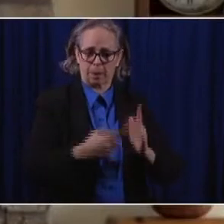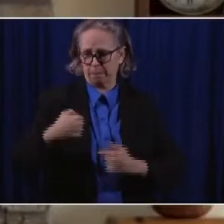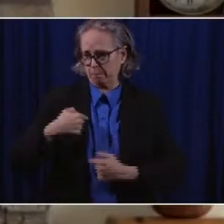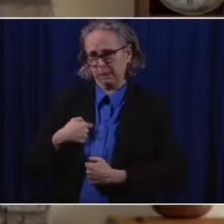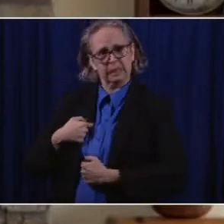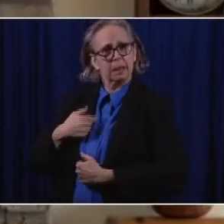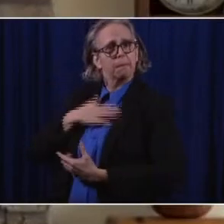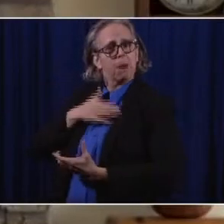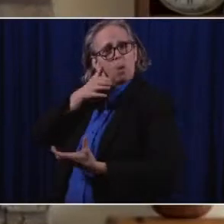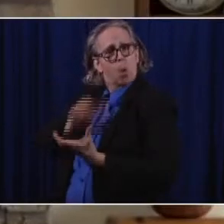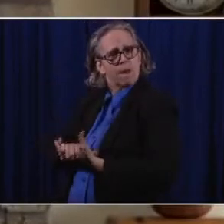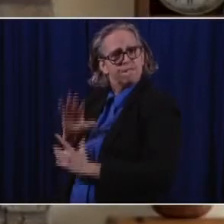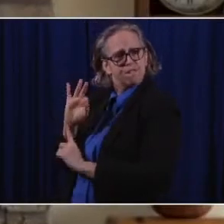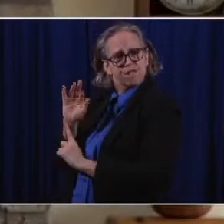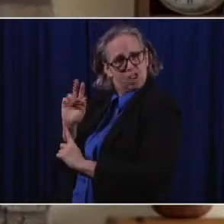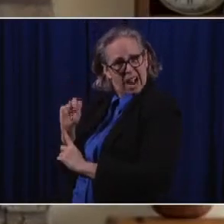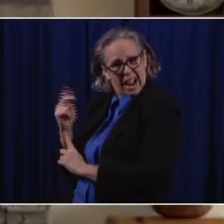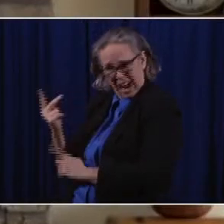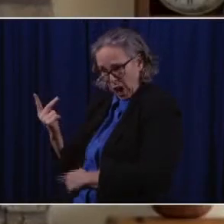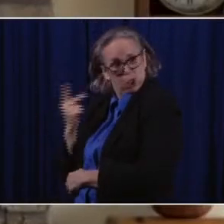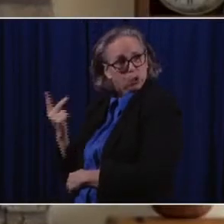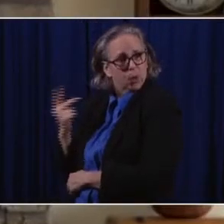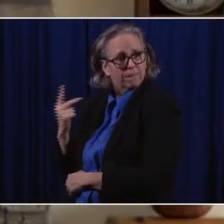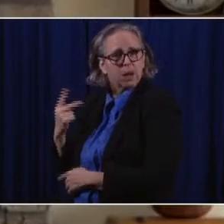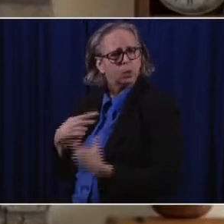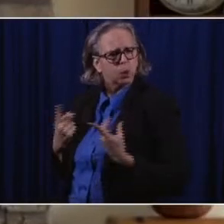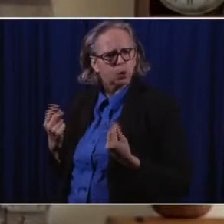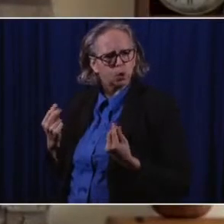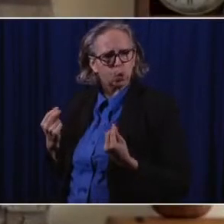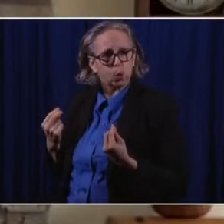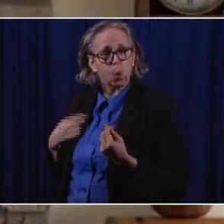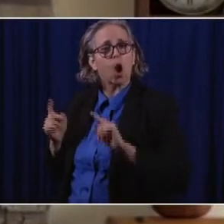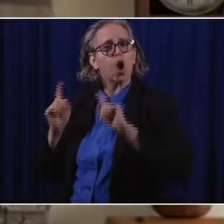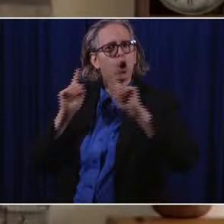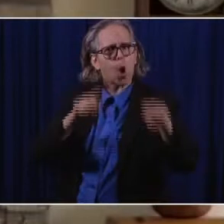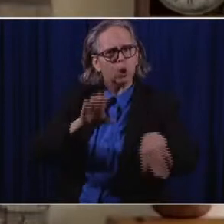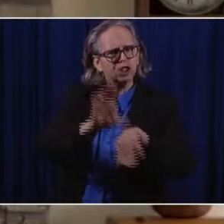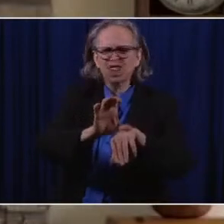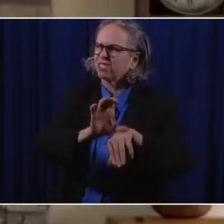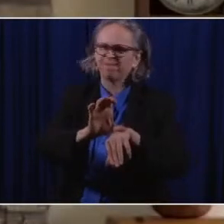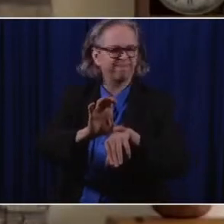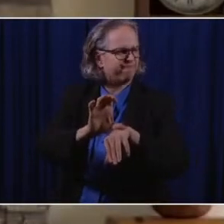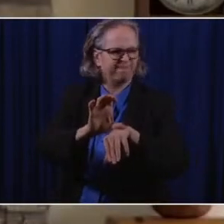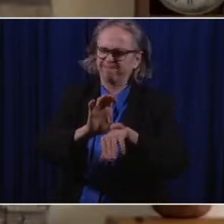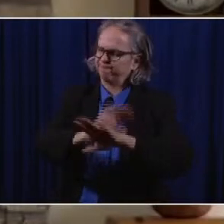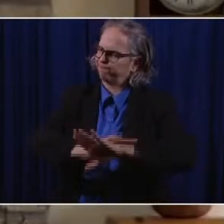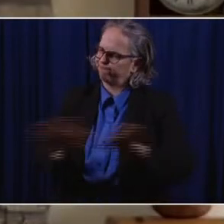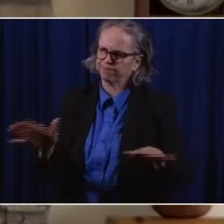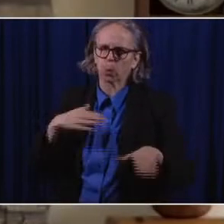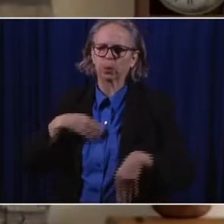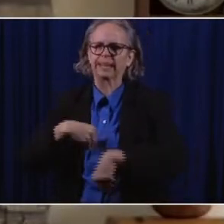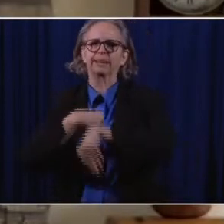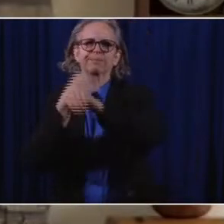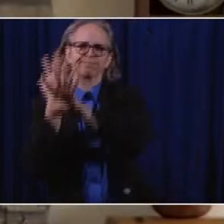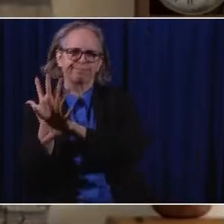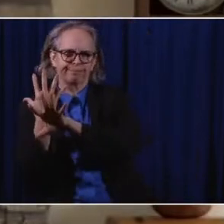We're going to mass now online, and it's different. And, we'd like to do it in person.